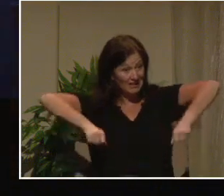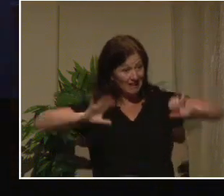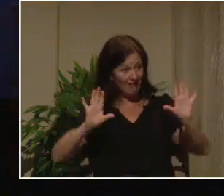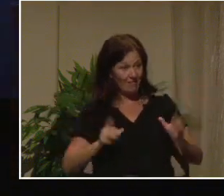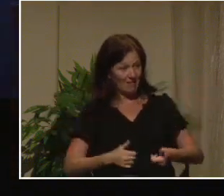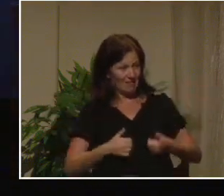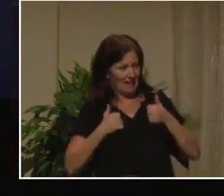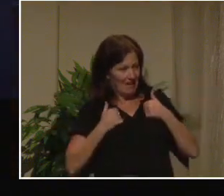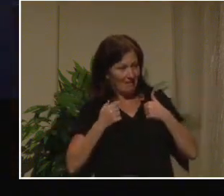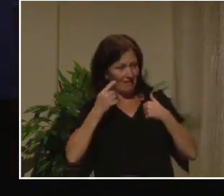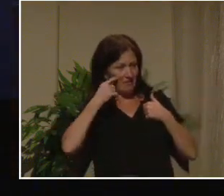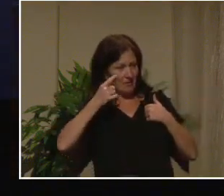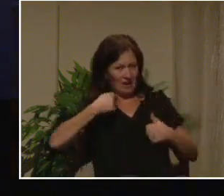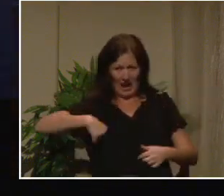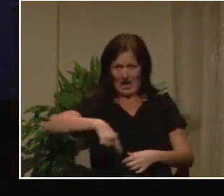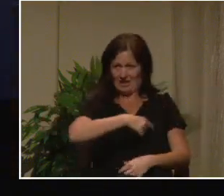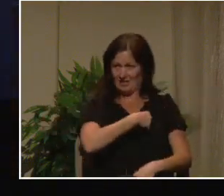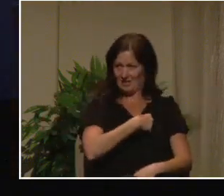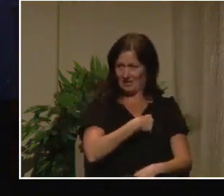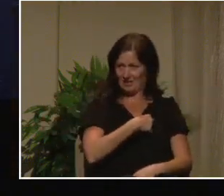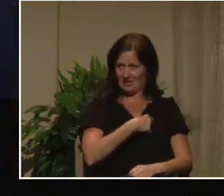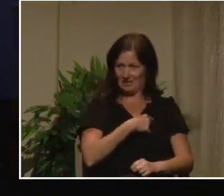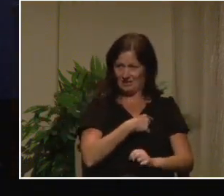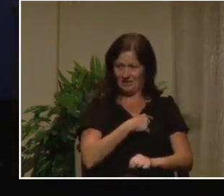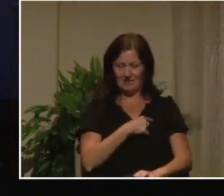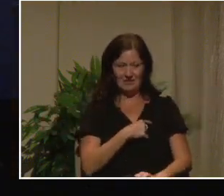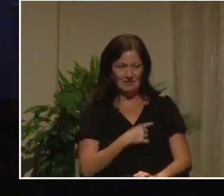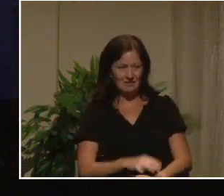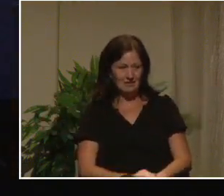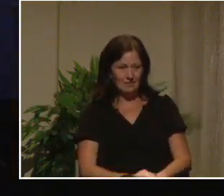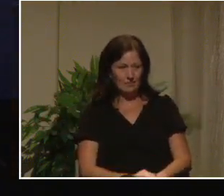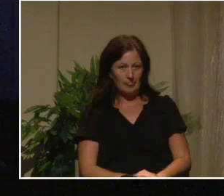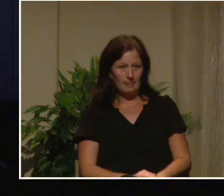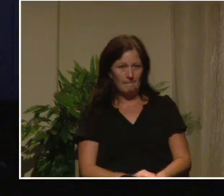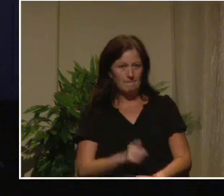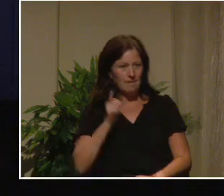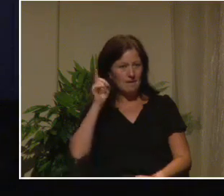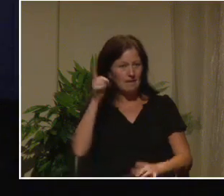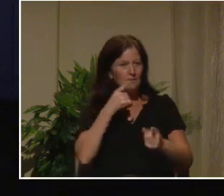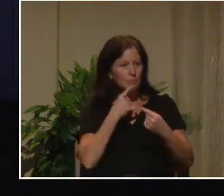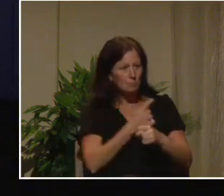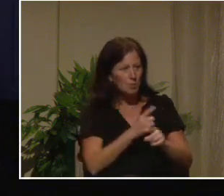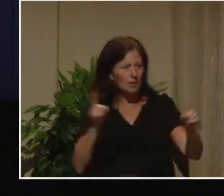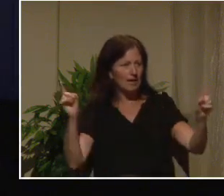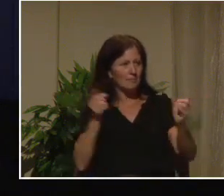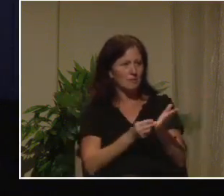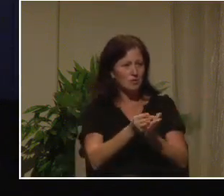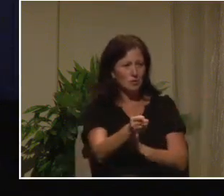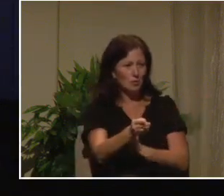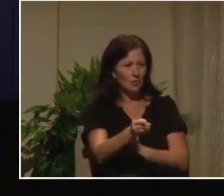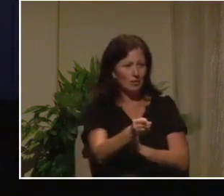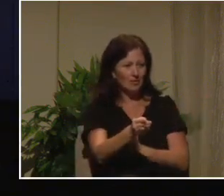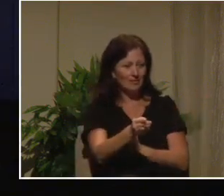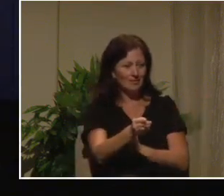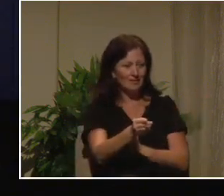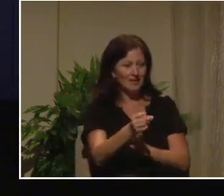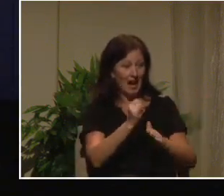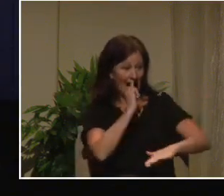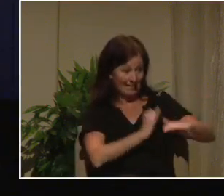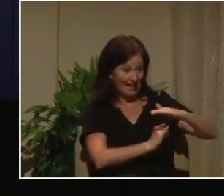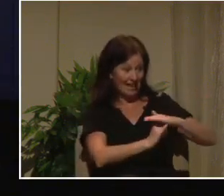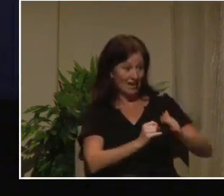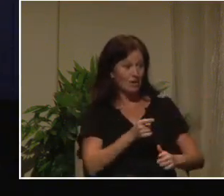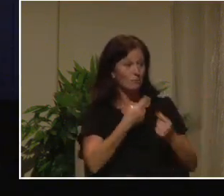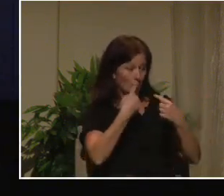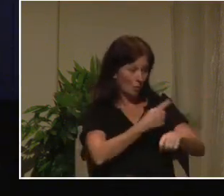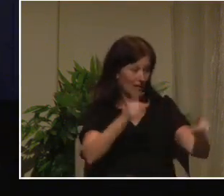for, the people he's been hanging on to. He's going to proclaim the truth. And he says, Isaiah, you're going to enter into my heart. You're